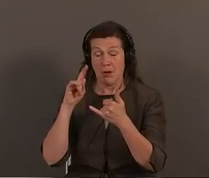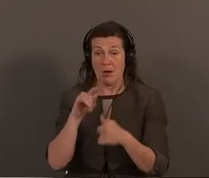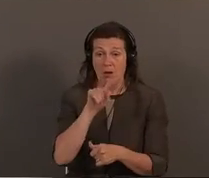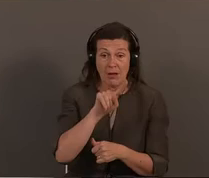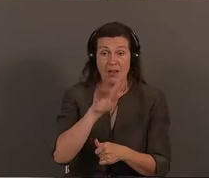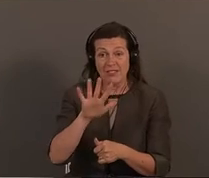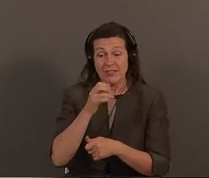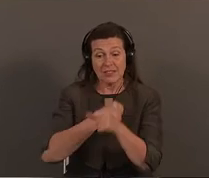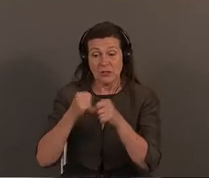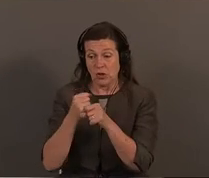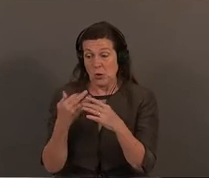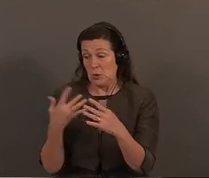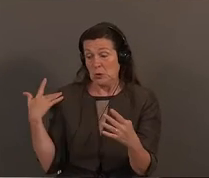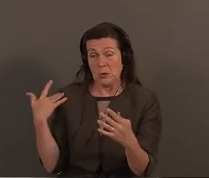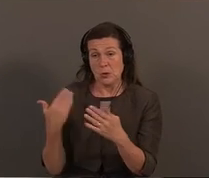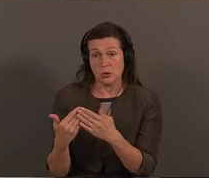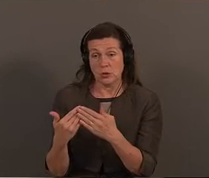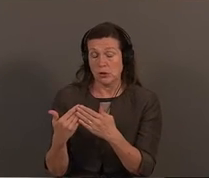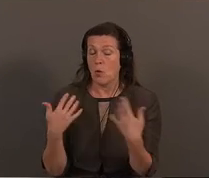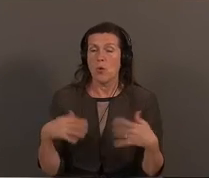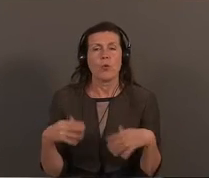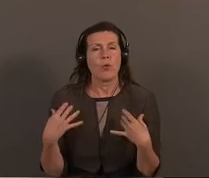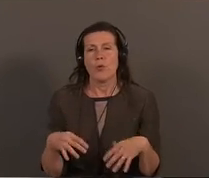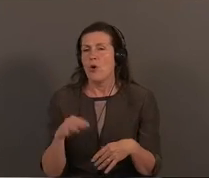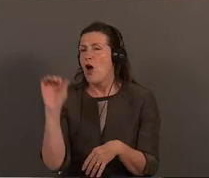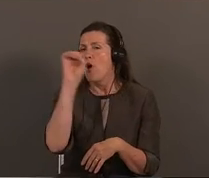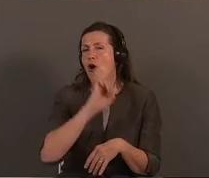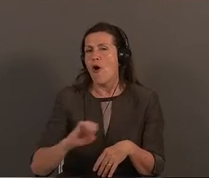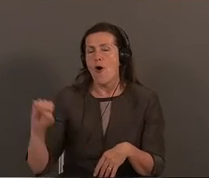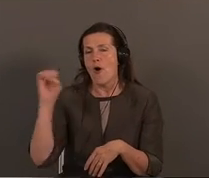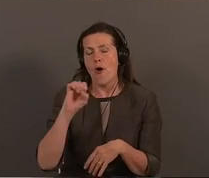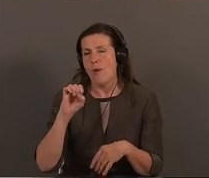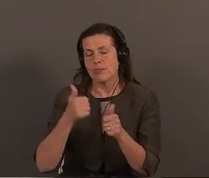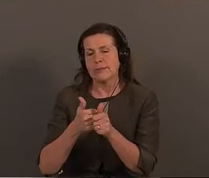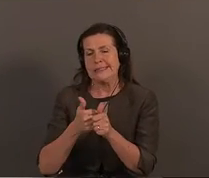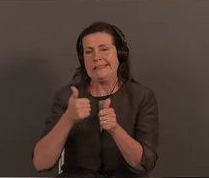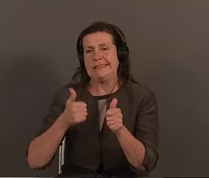years, let's say, Europe has been lagging behind